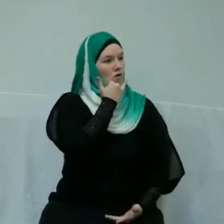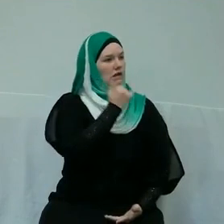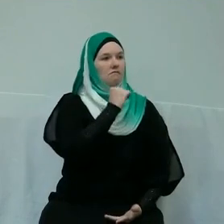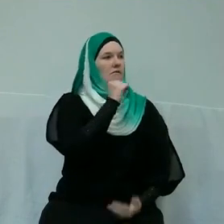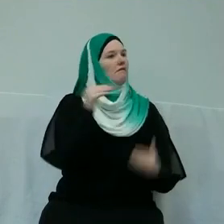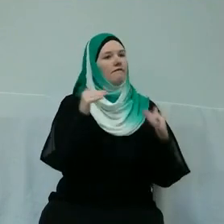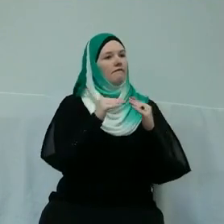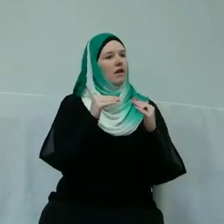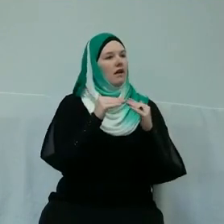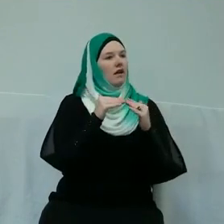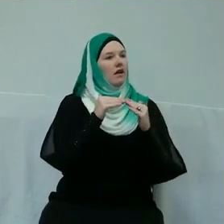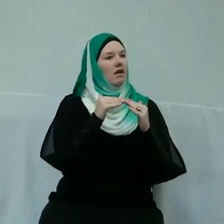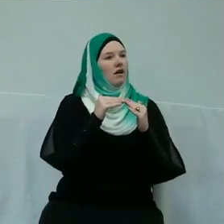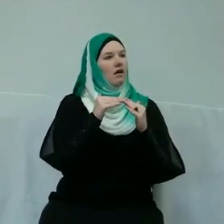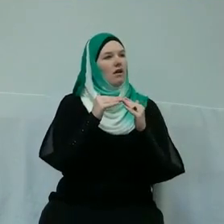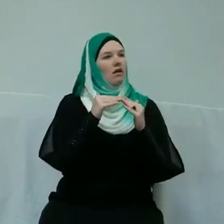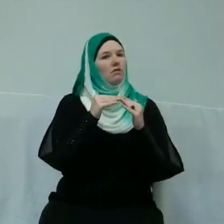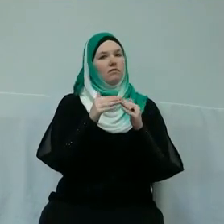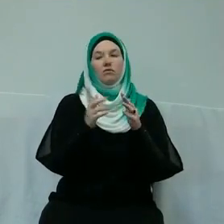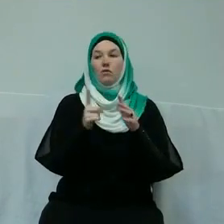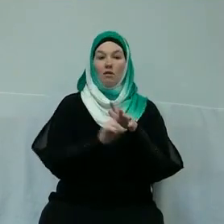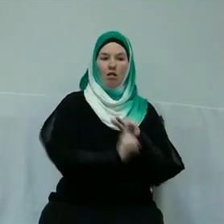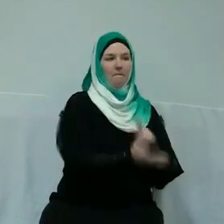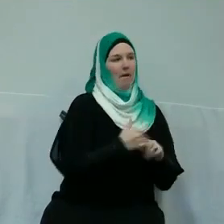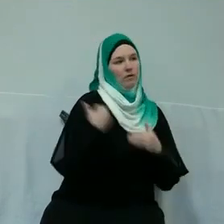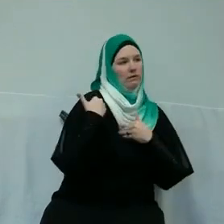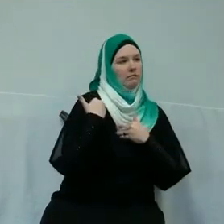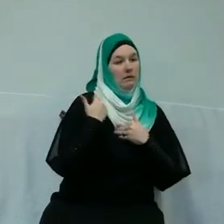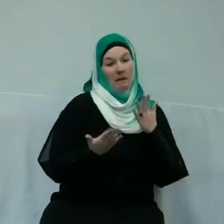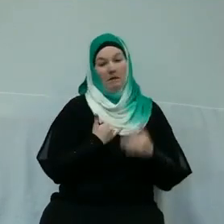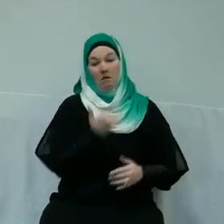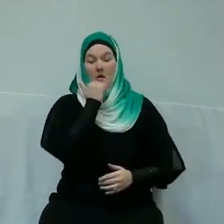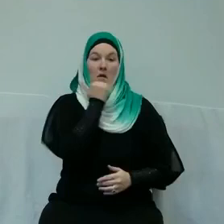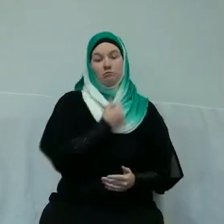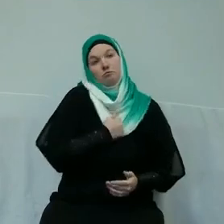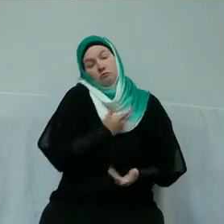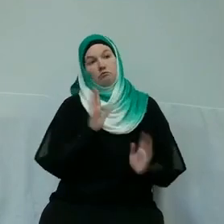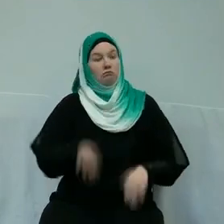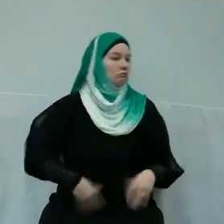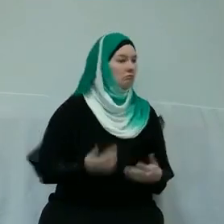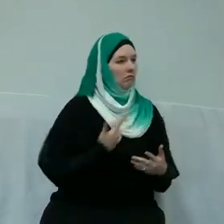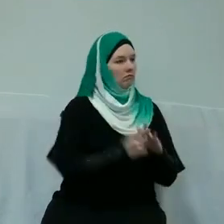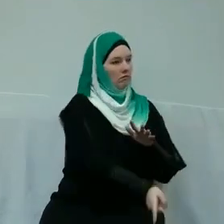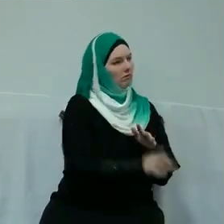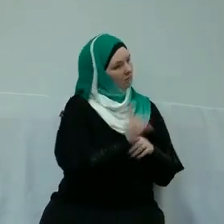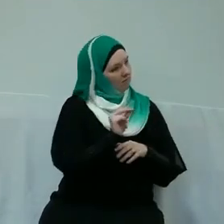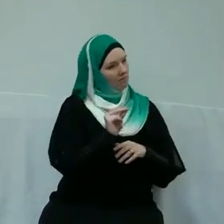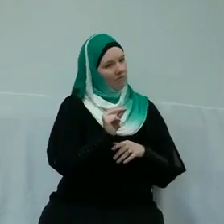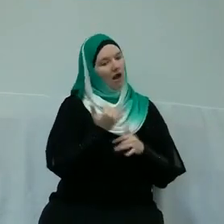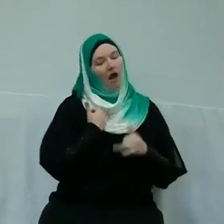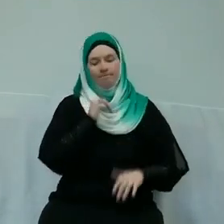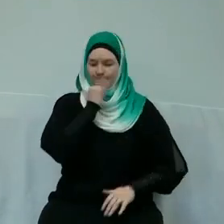fair to try to escape responsibility. It is not right to blame somebody